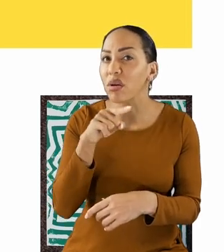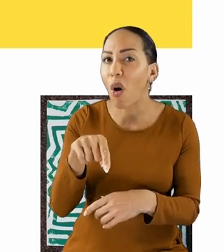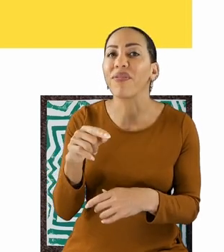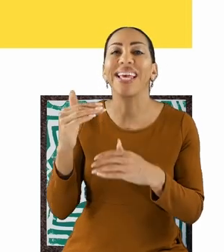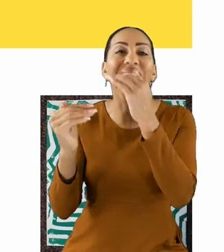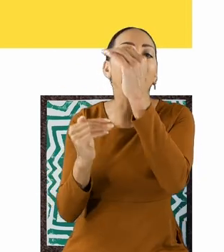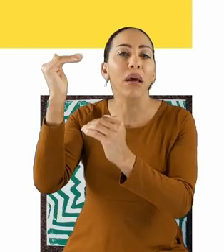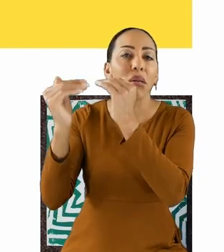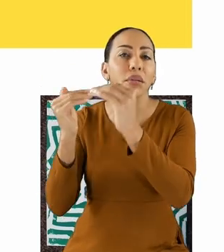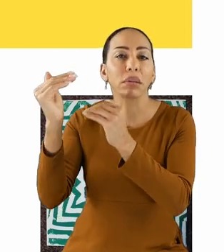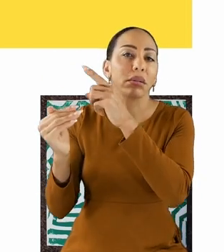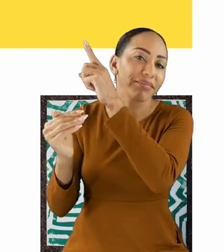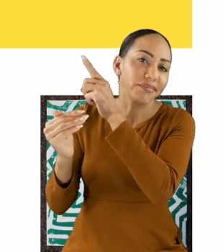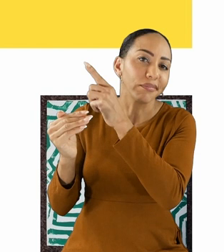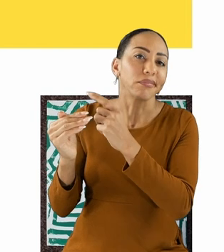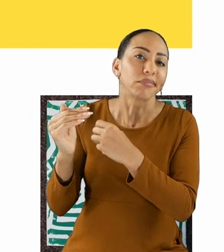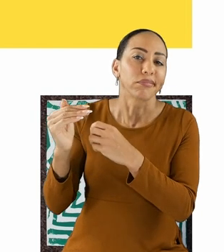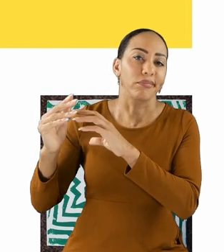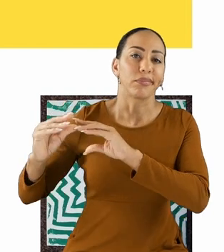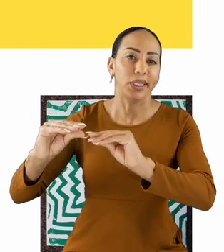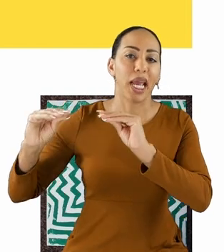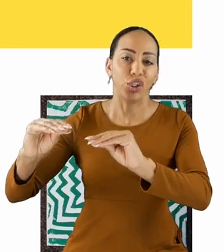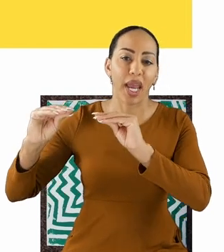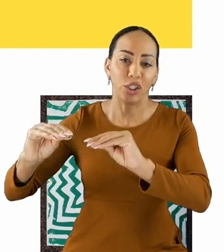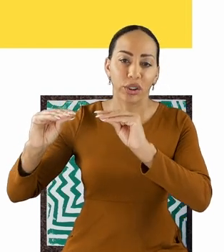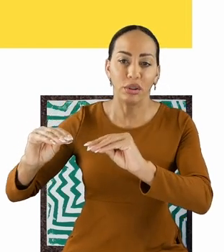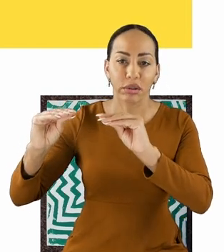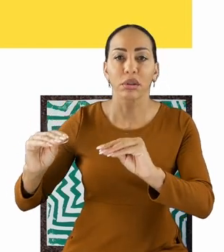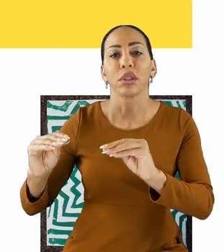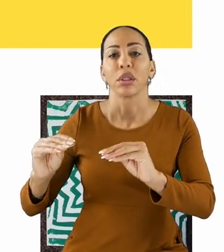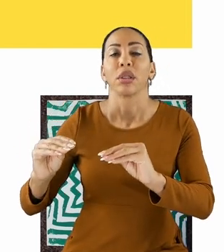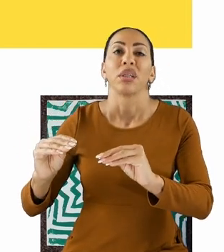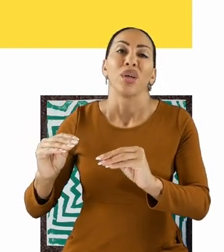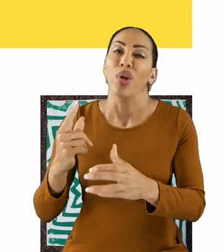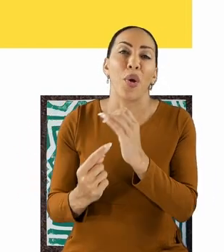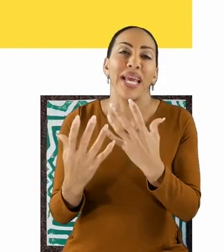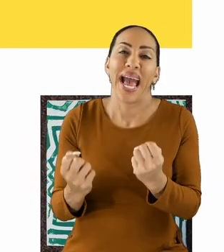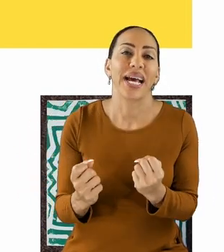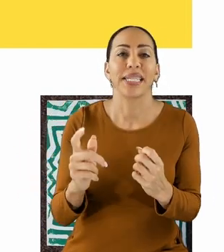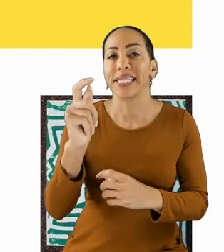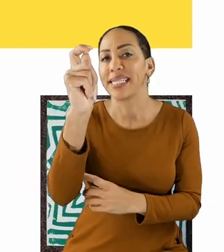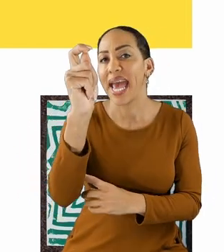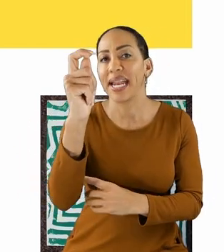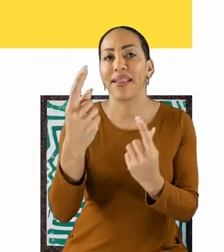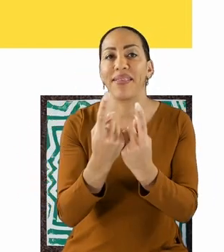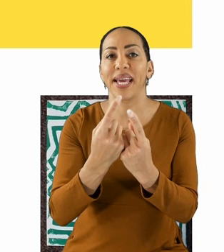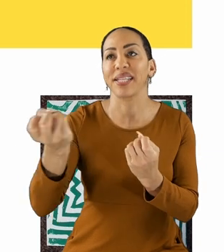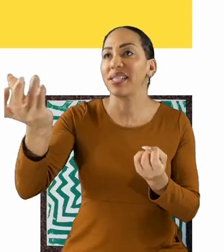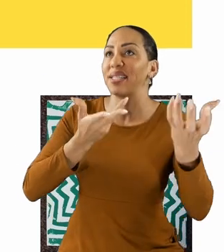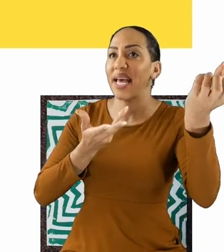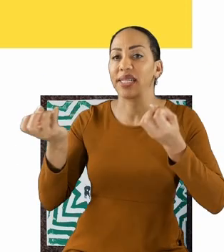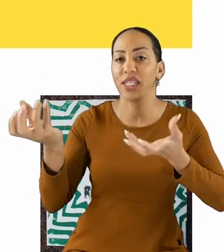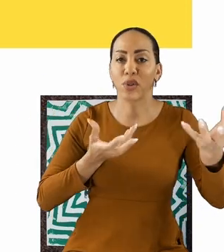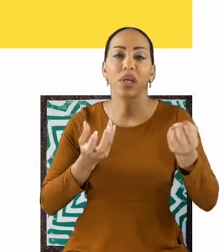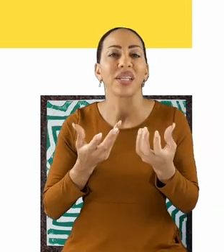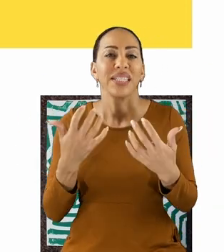really down to the adults working in education, because it was open right up until those who were 25. We had about 10 things sent